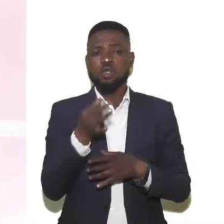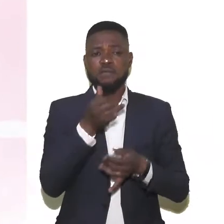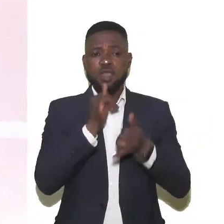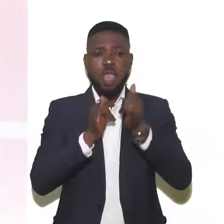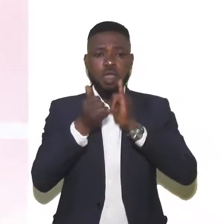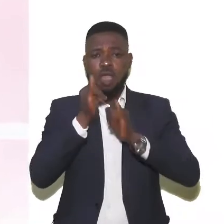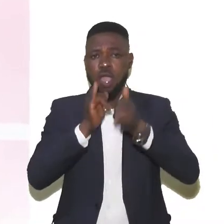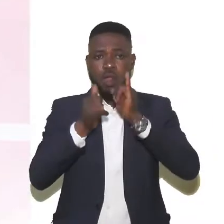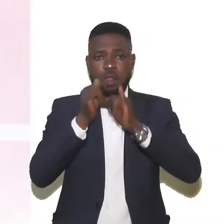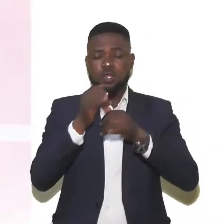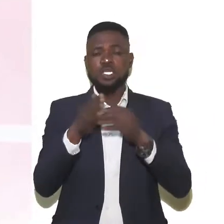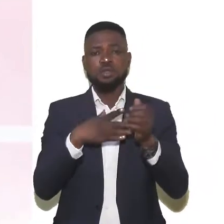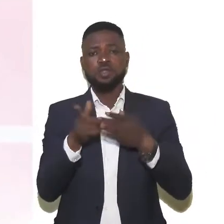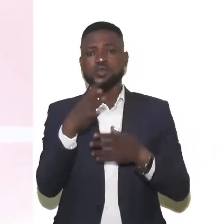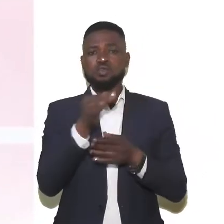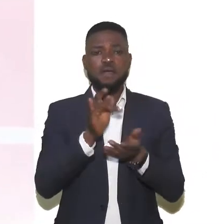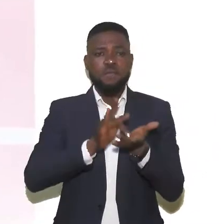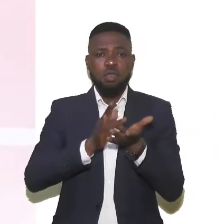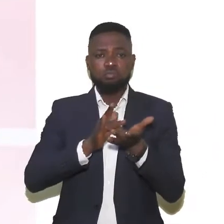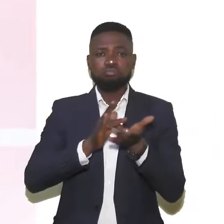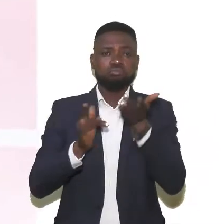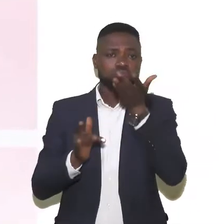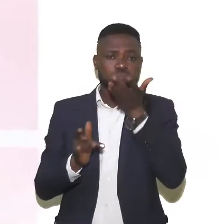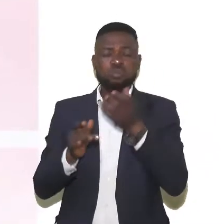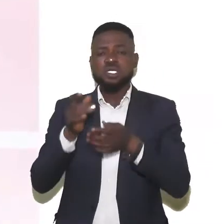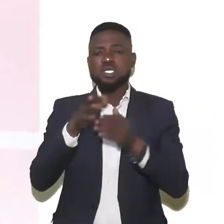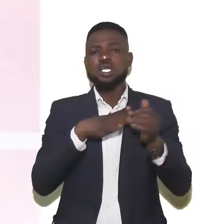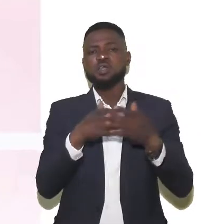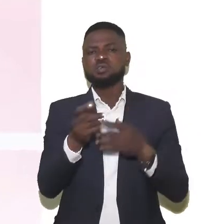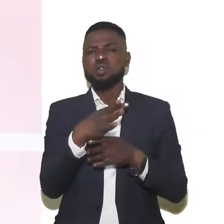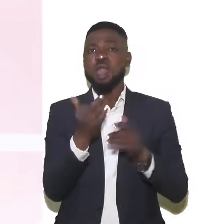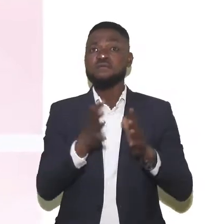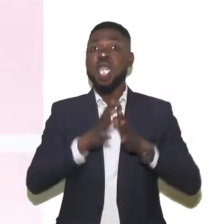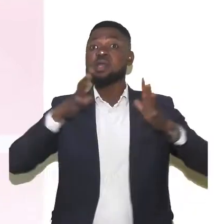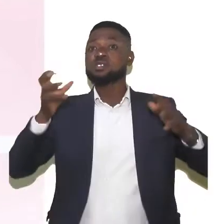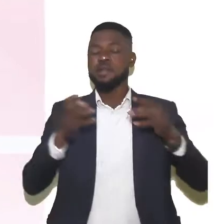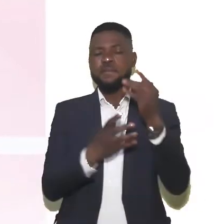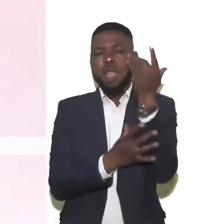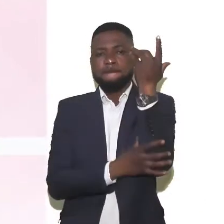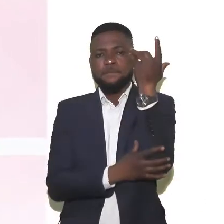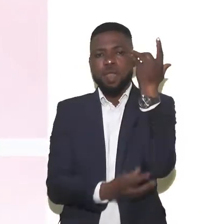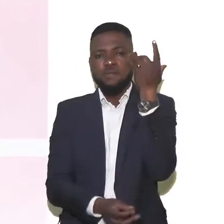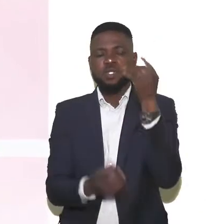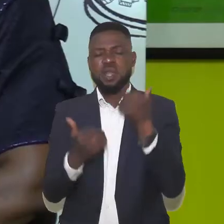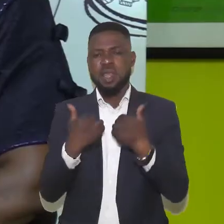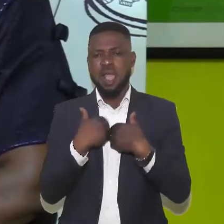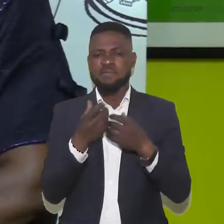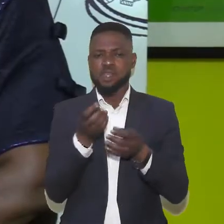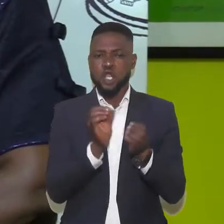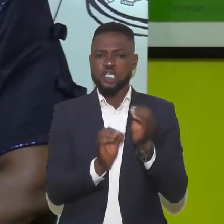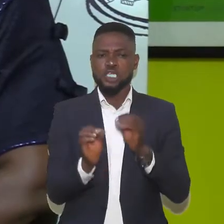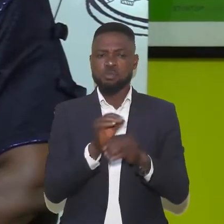of alcohol, issues of drugs, issues of extreme poverty